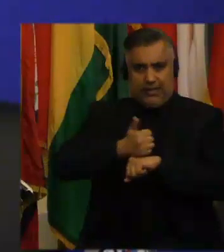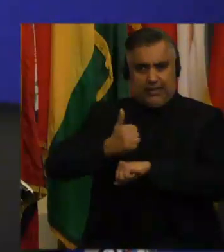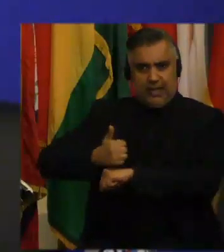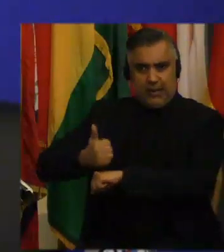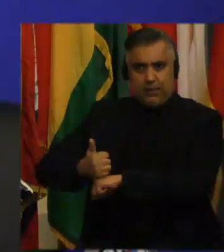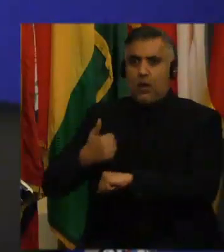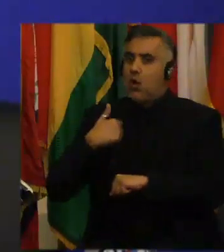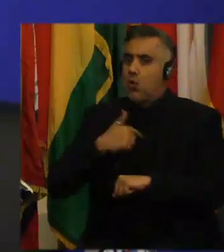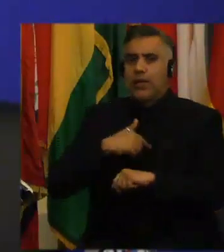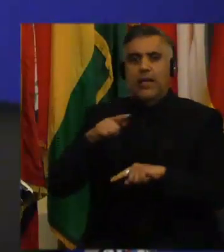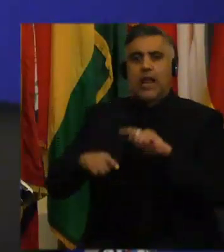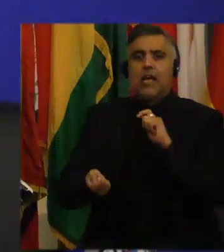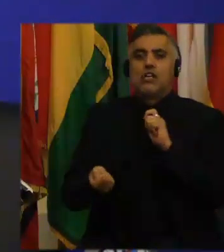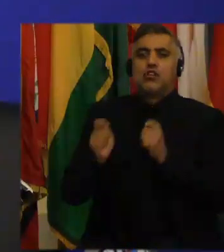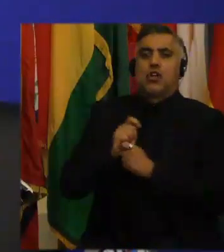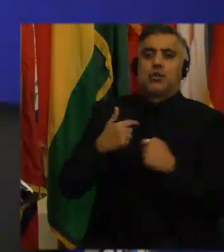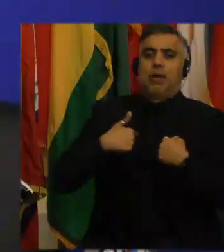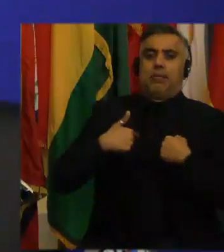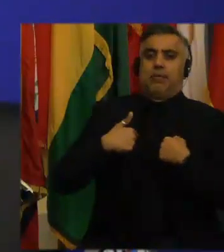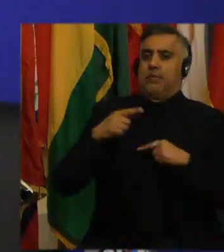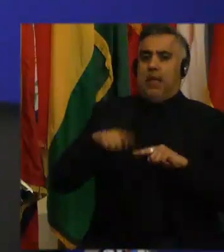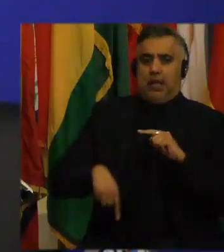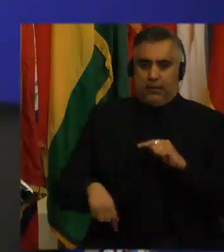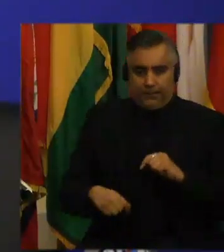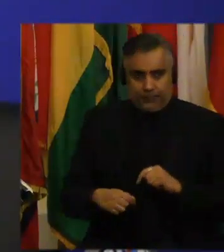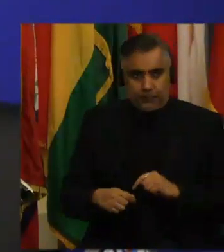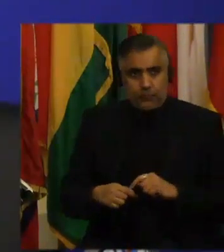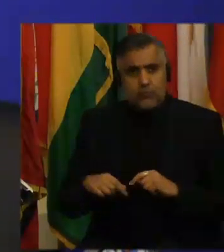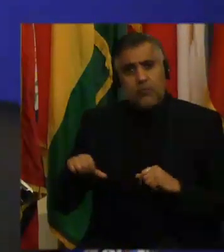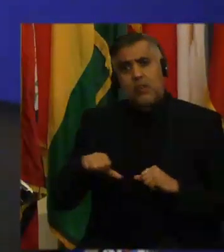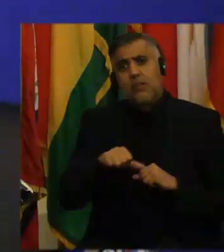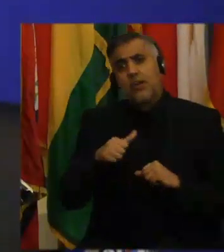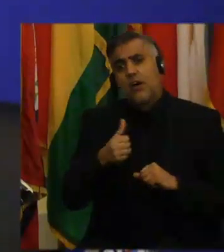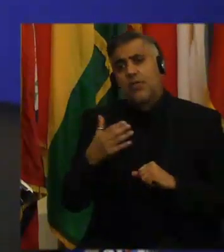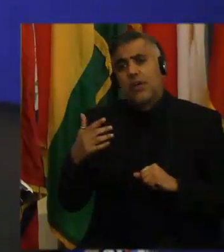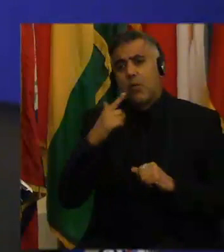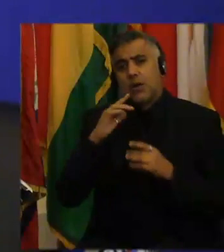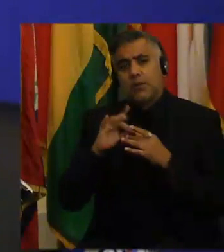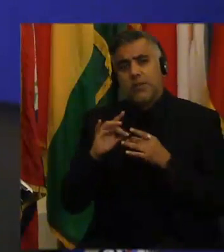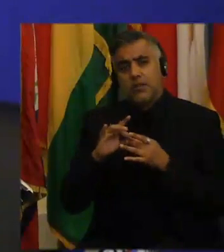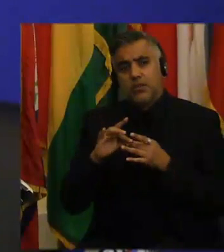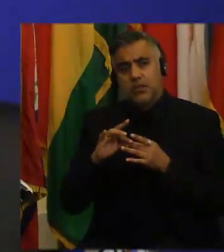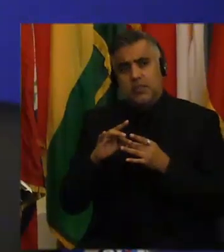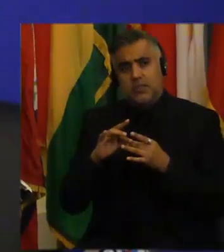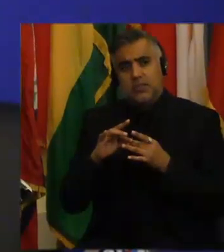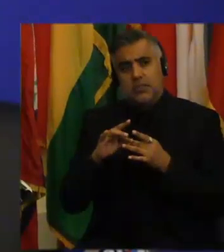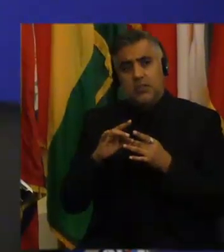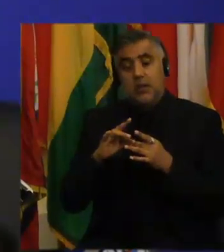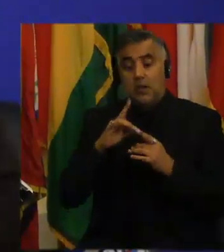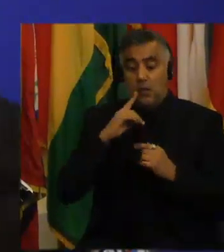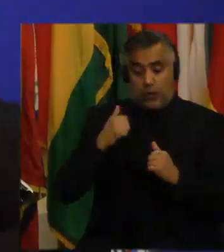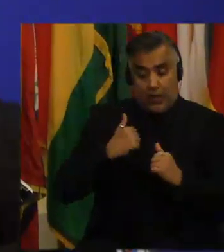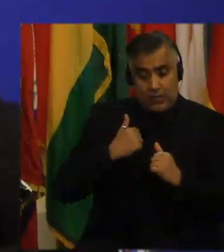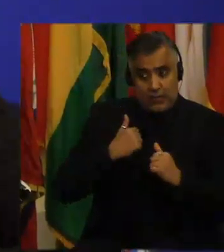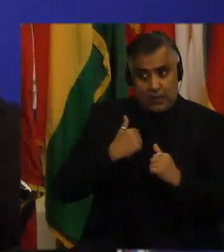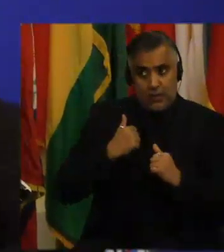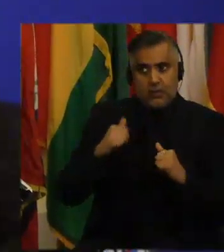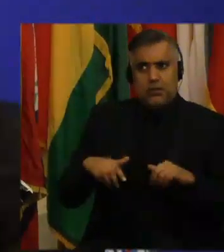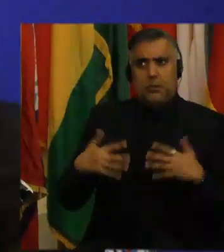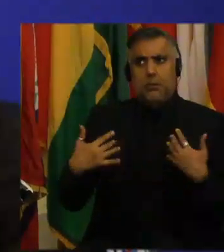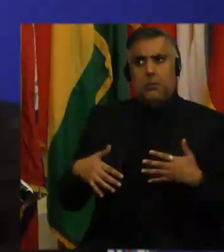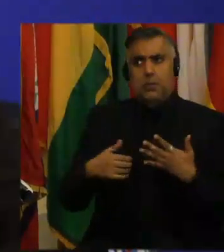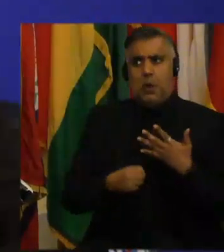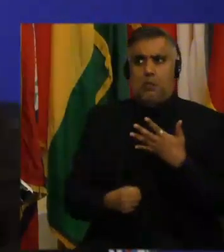change the situation by ourselves. The other thing that I wanted to mention was, for Canada, this is a tremendous